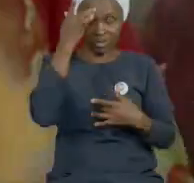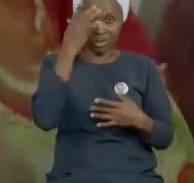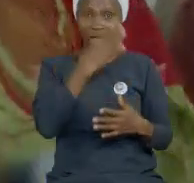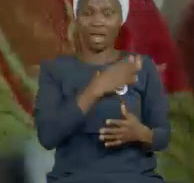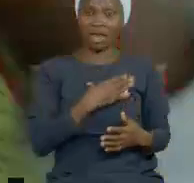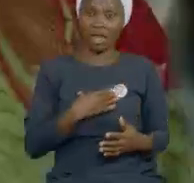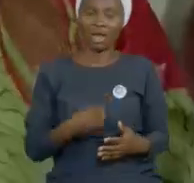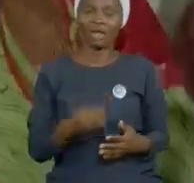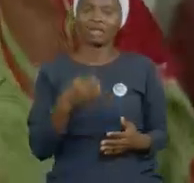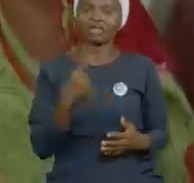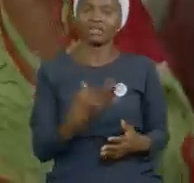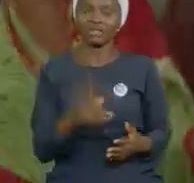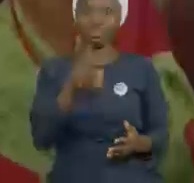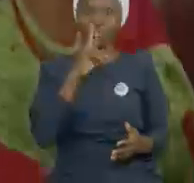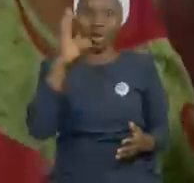name.